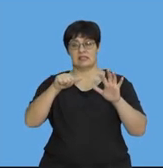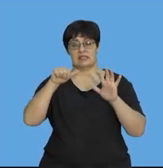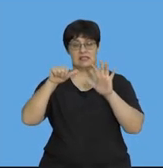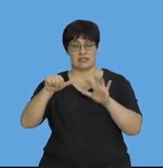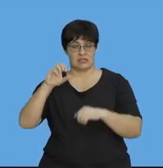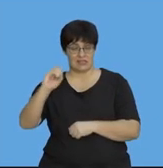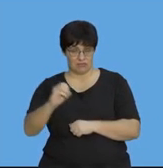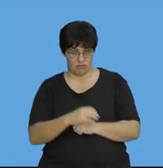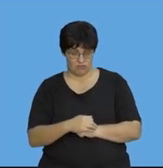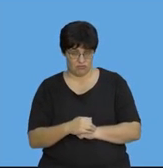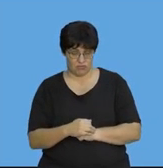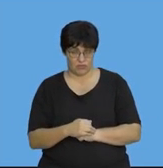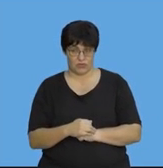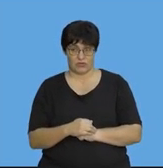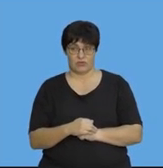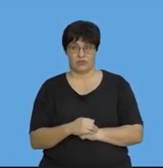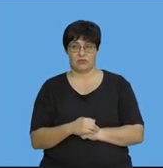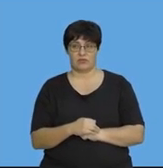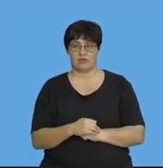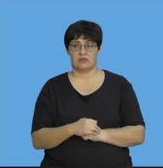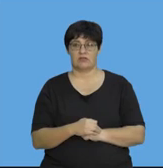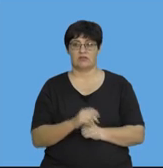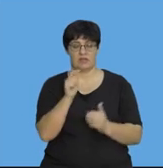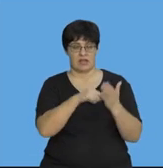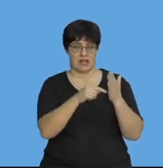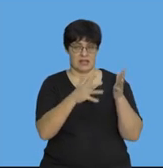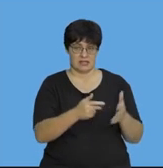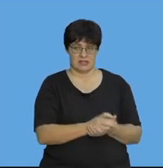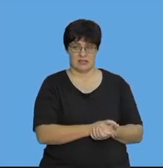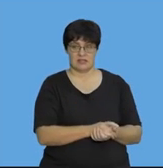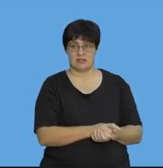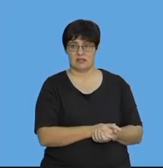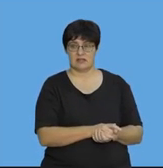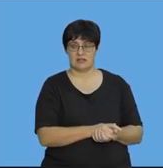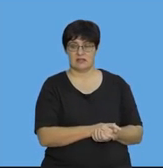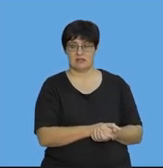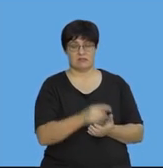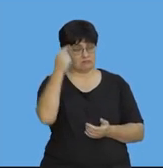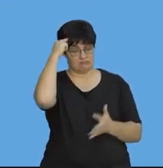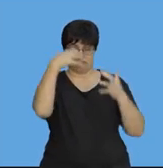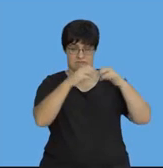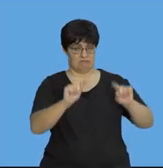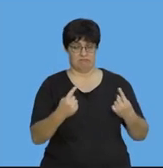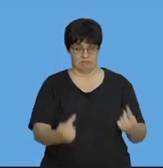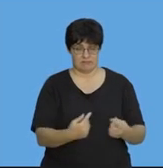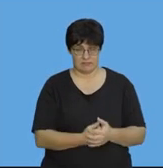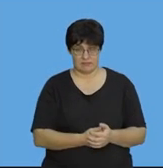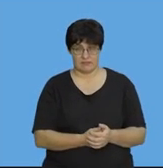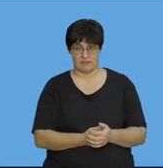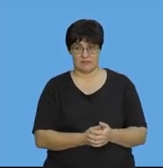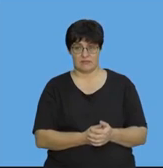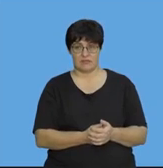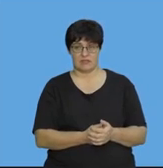11,660. All right, so calculator, because definitely can't do this in my head,